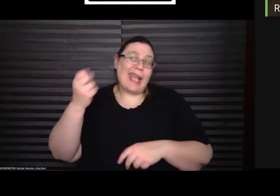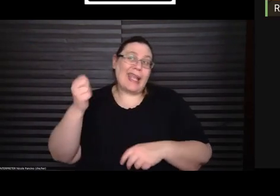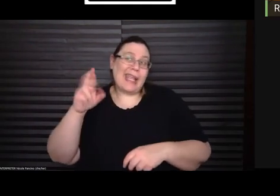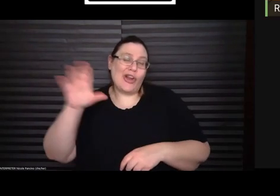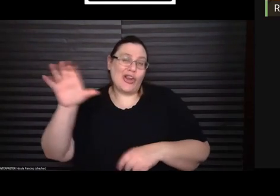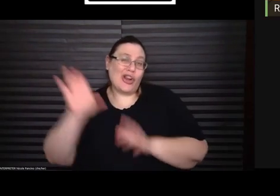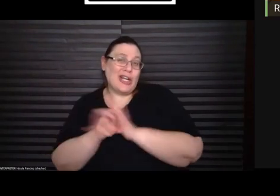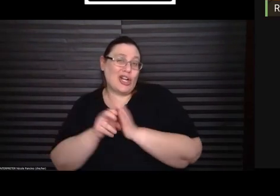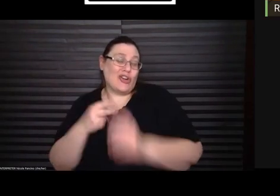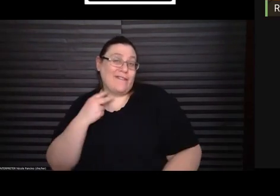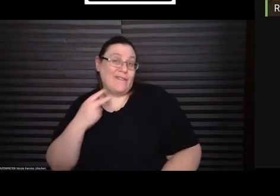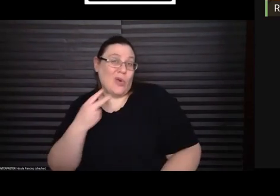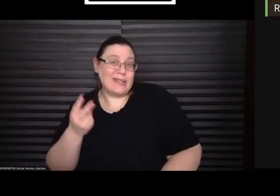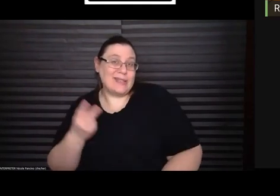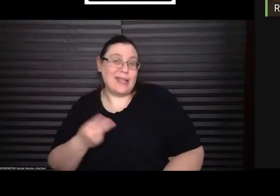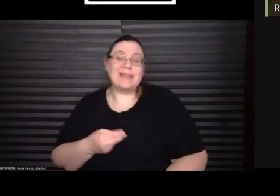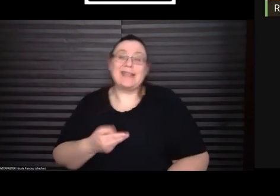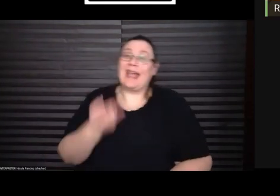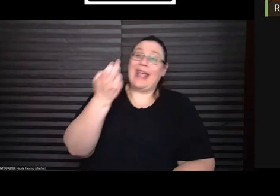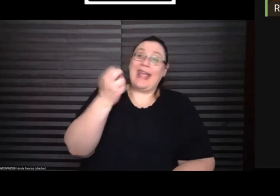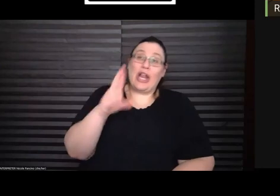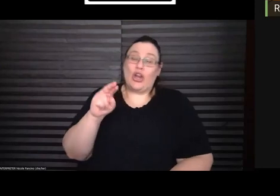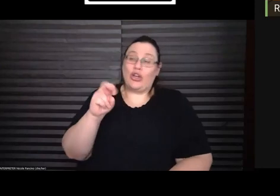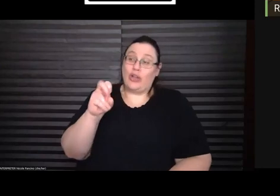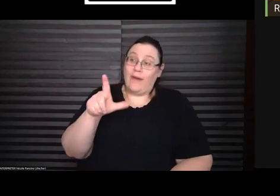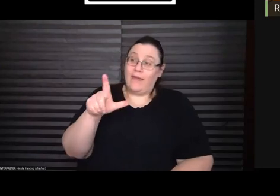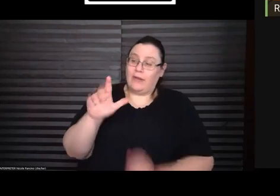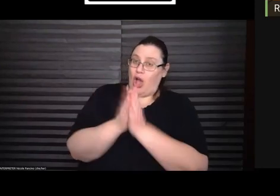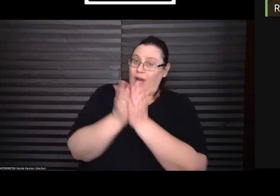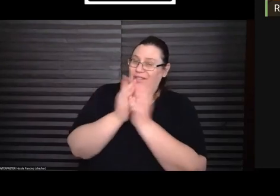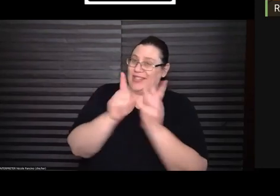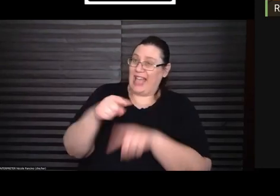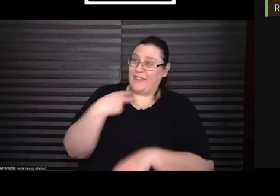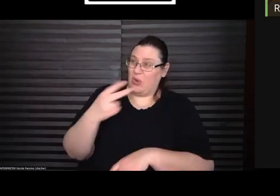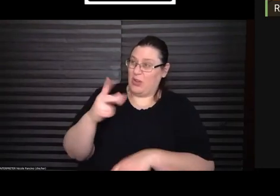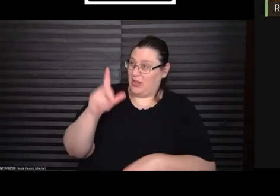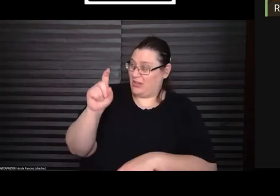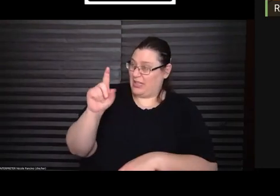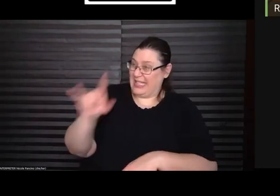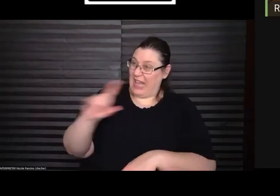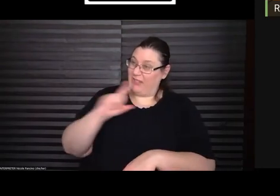characters' voices, hearing, you know, novels coming to you as voices. He said,